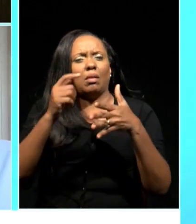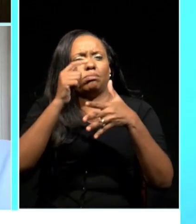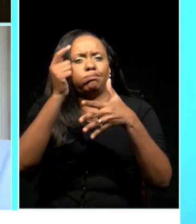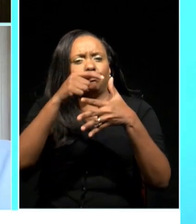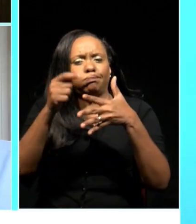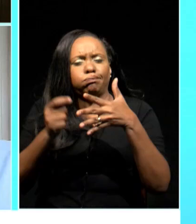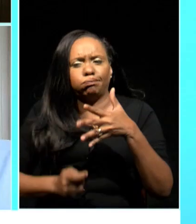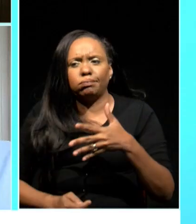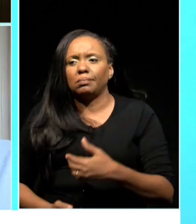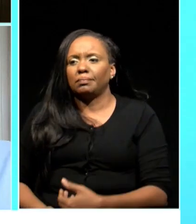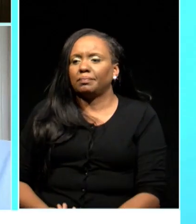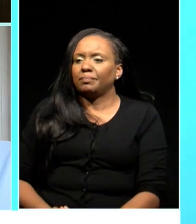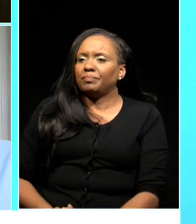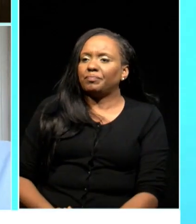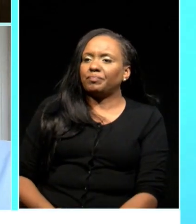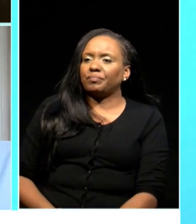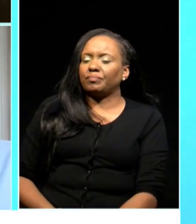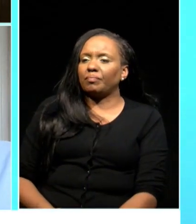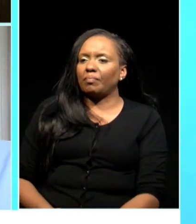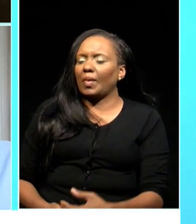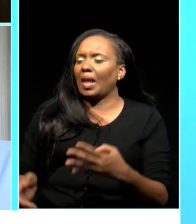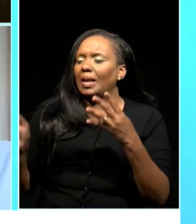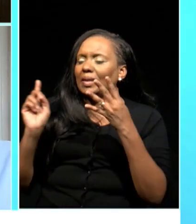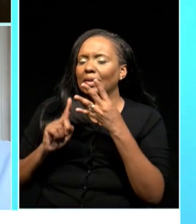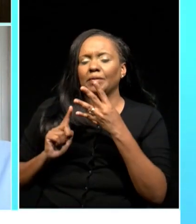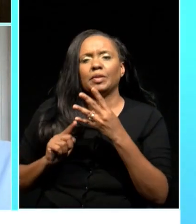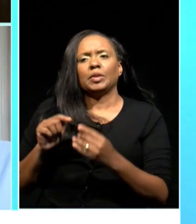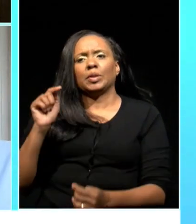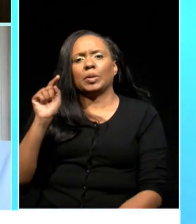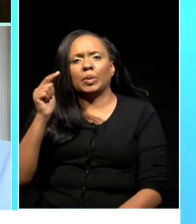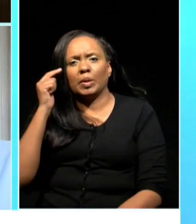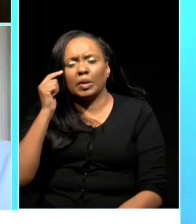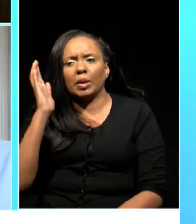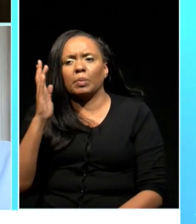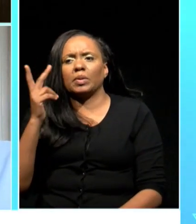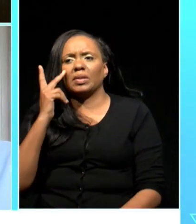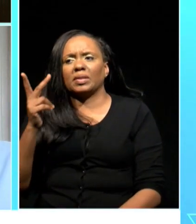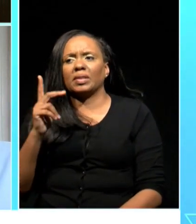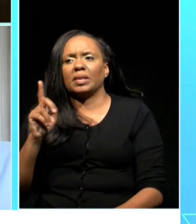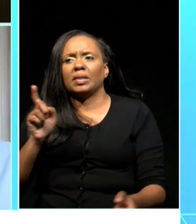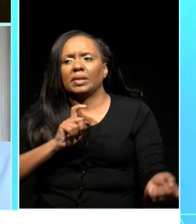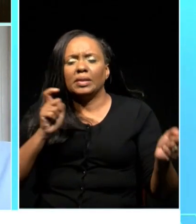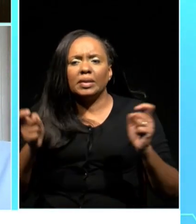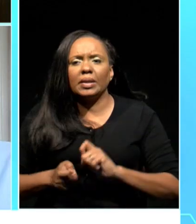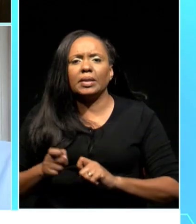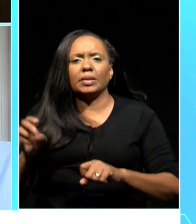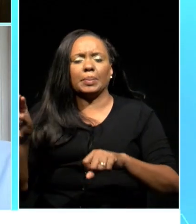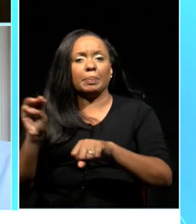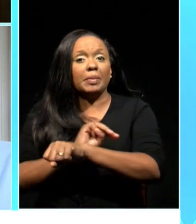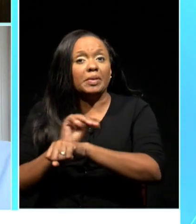Devron, are we going to see a shakeup? Are we going to see a change in ministries? And as